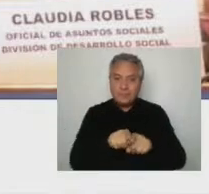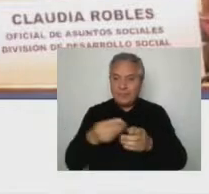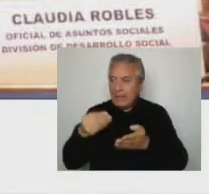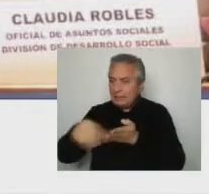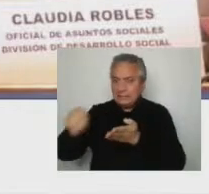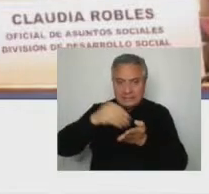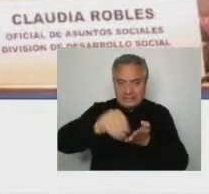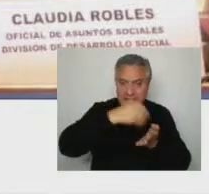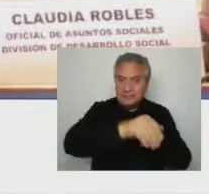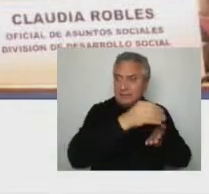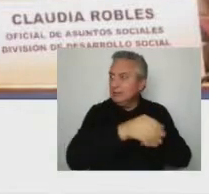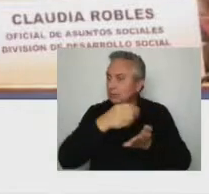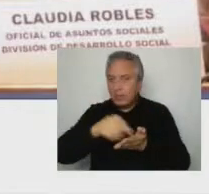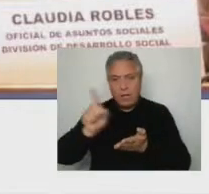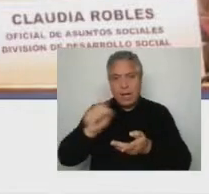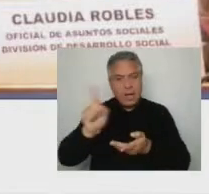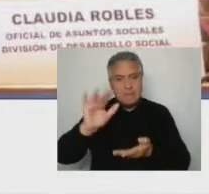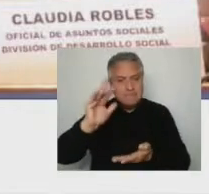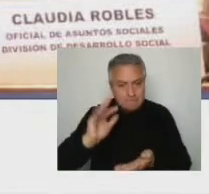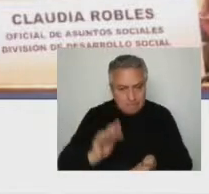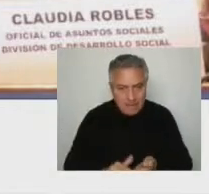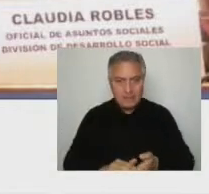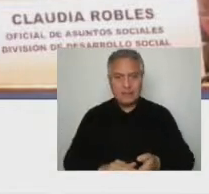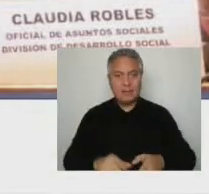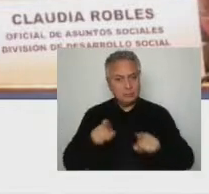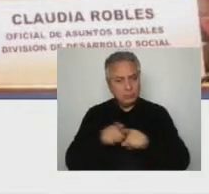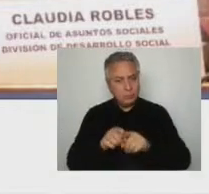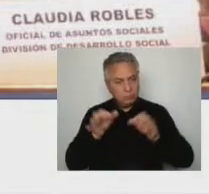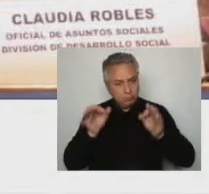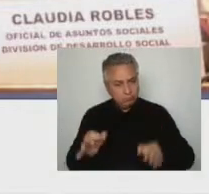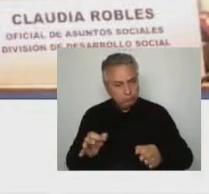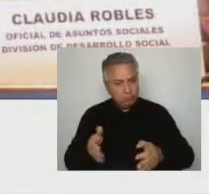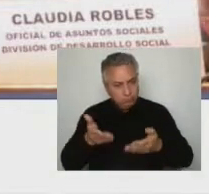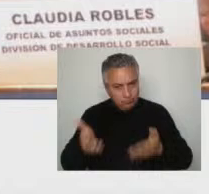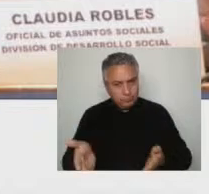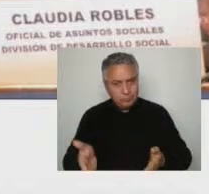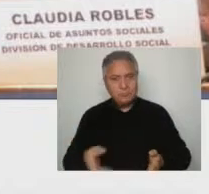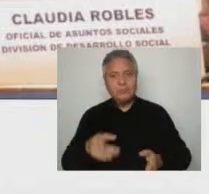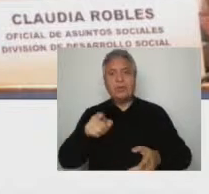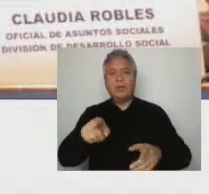consumption, on assurance, more individual objectives, and likewise